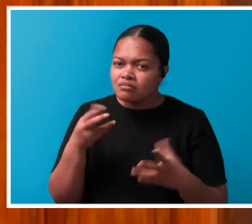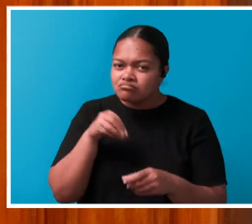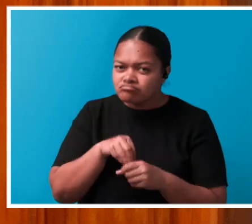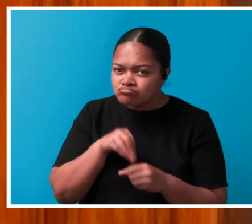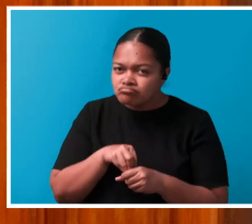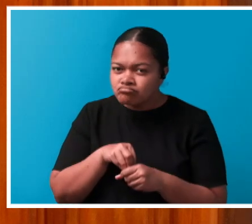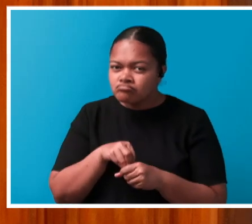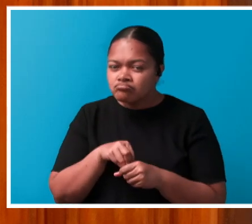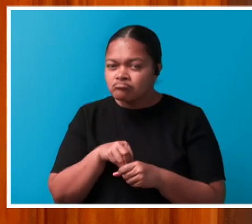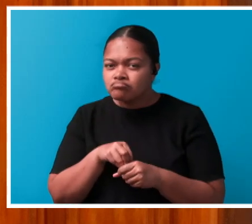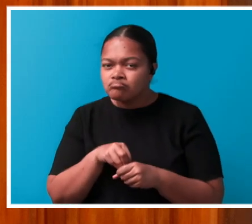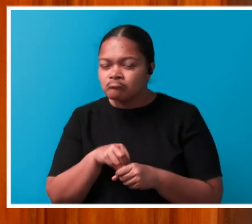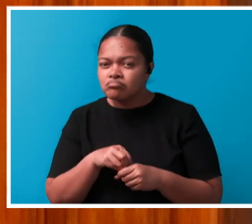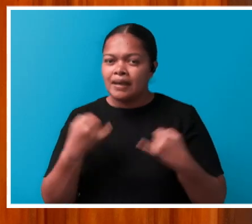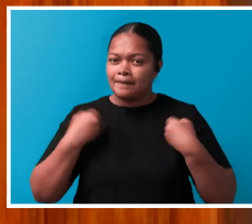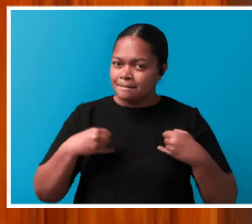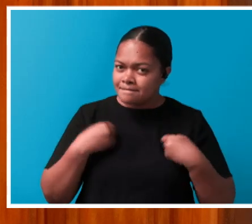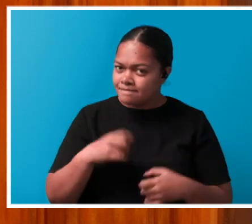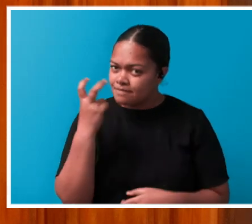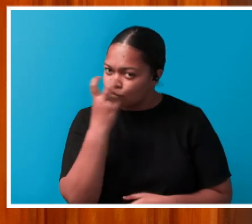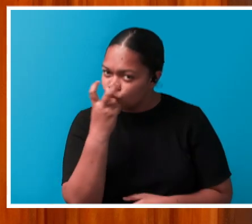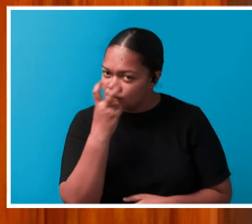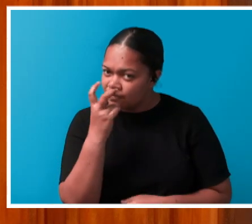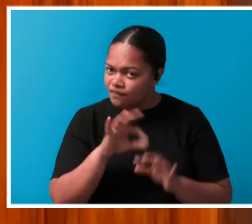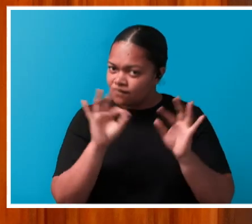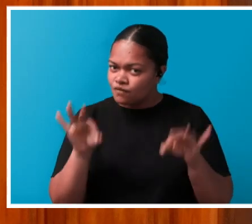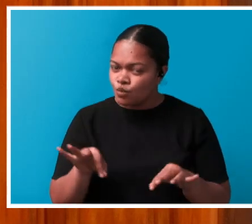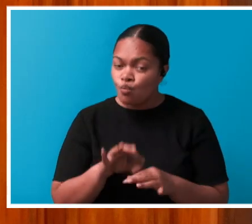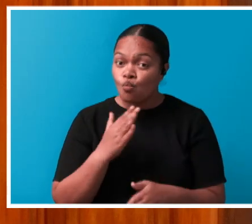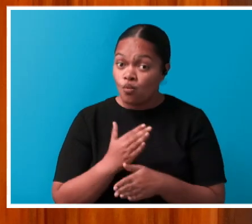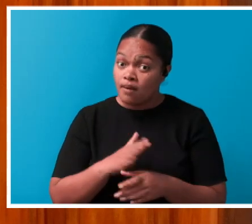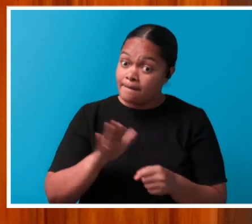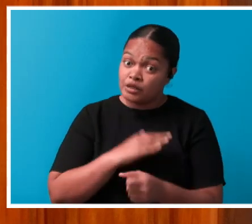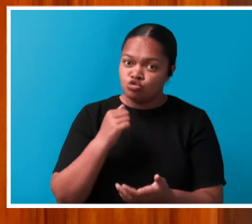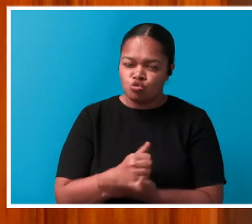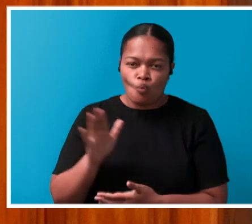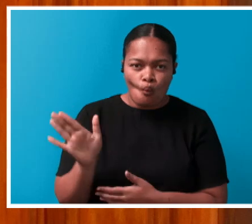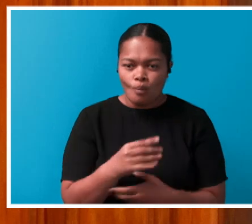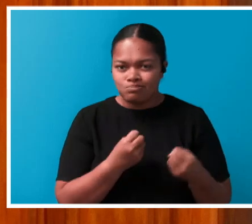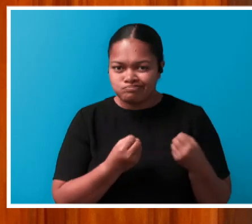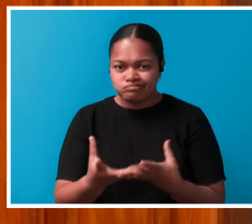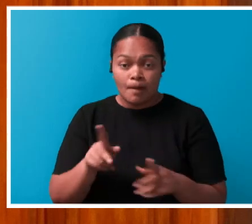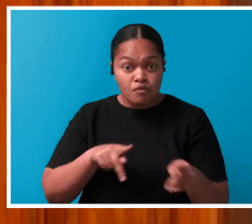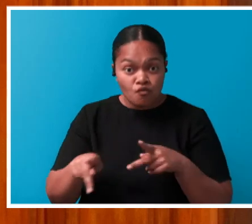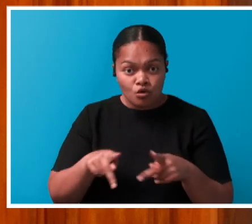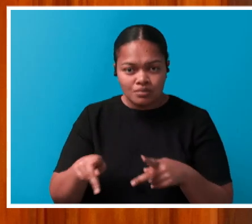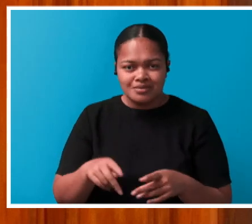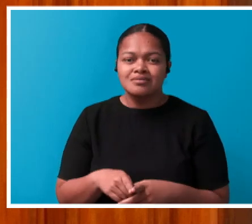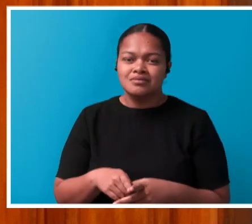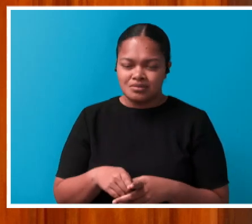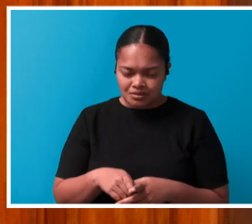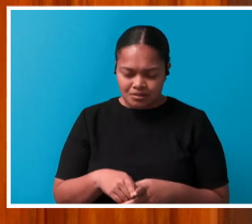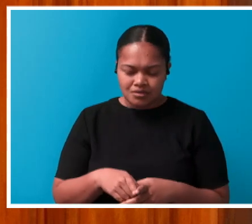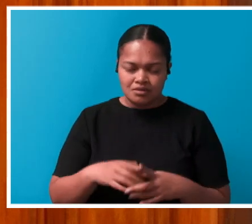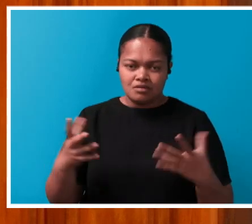a comprehensive implementation, monitoring, and evaluation framework to ensure that all deliverables and performance indicators are executed according to